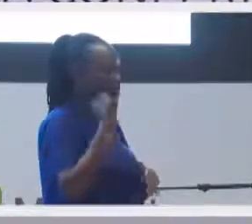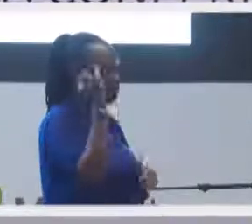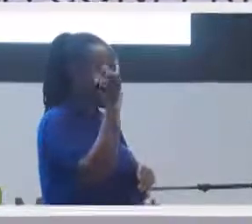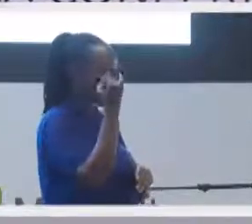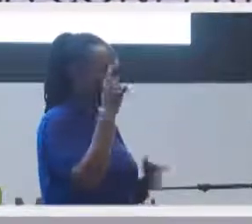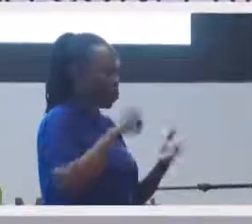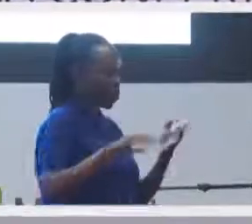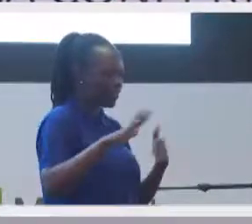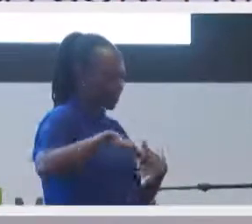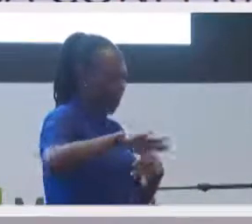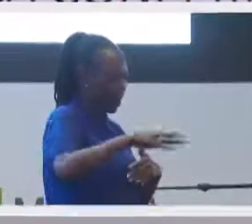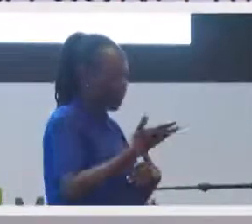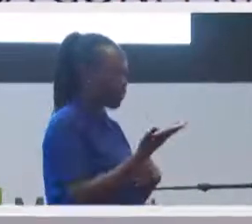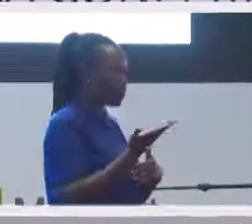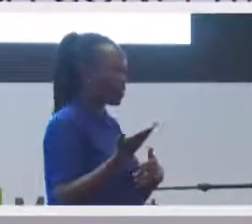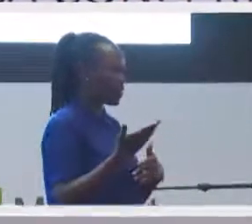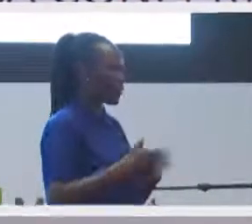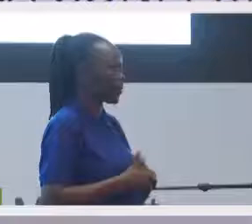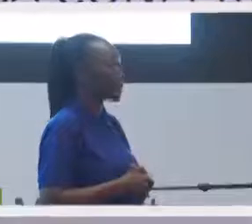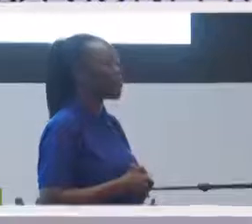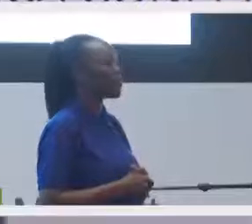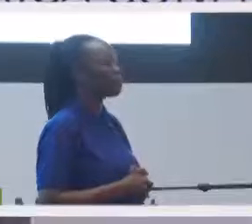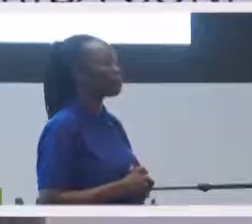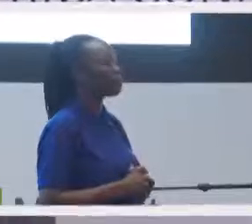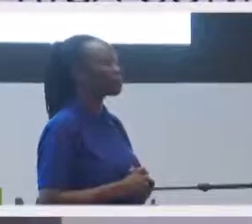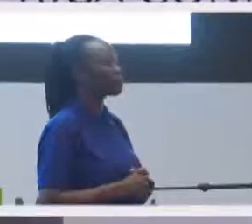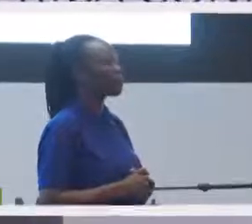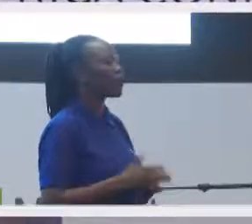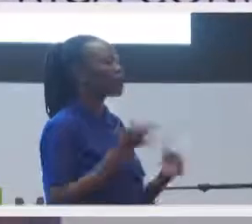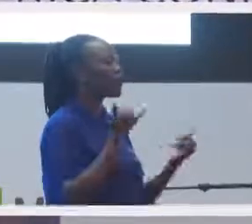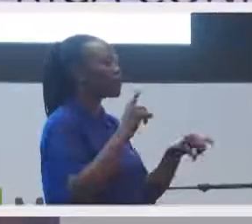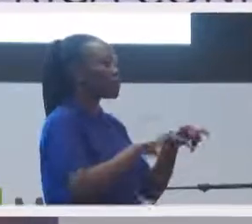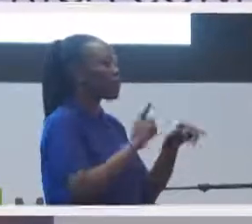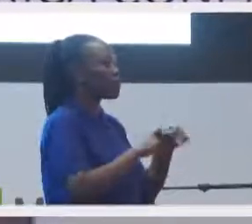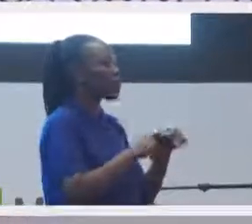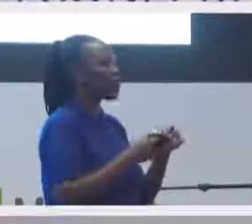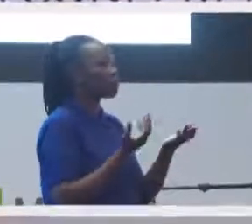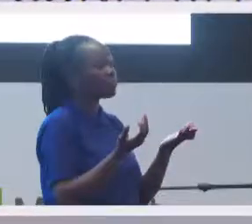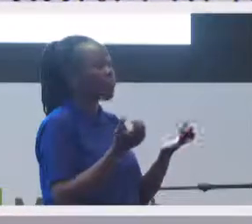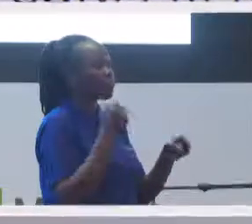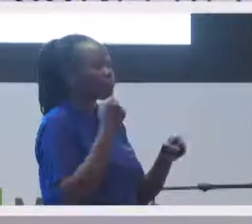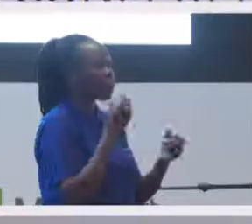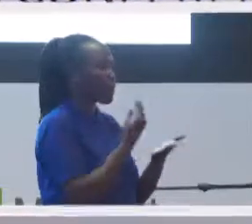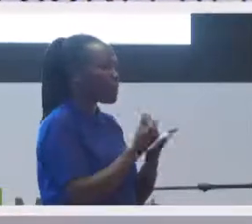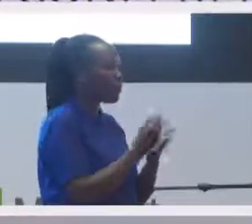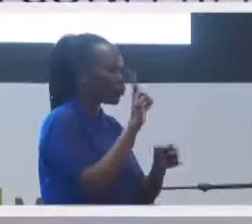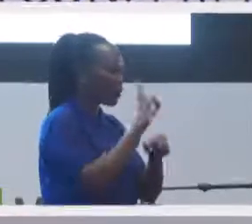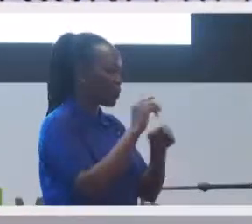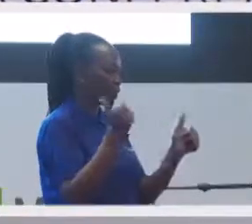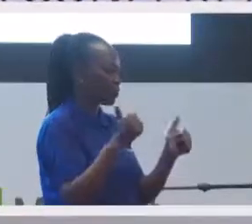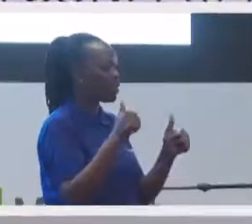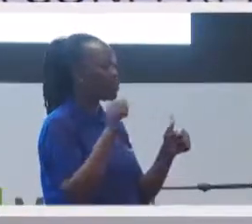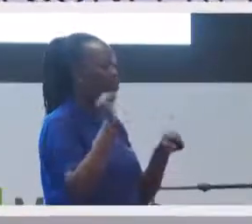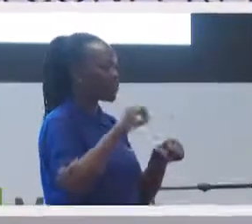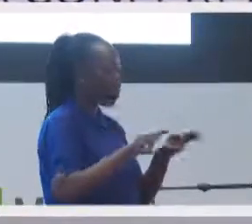so you're not get scammed when you're doing some transaction. And finally, you can capture